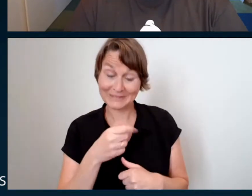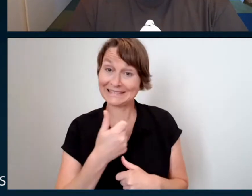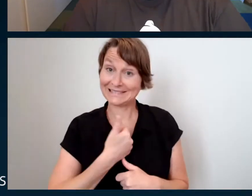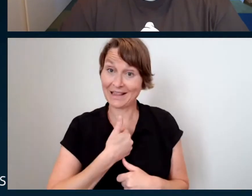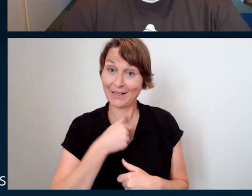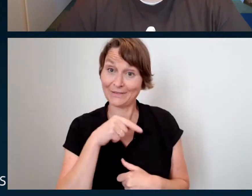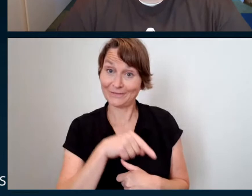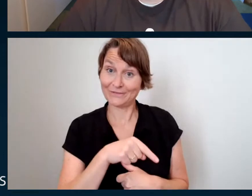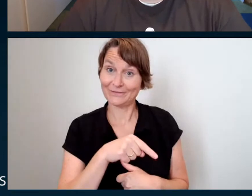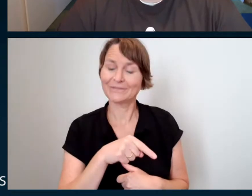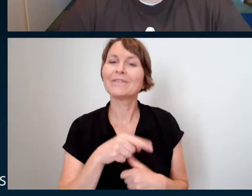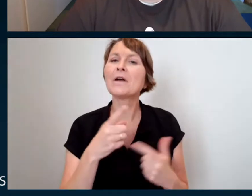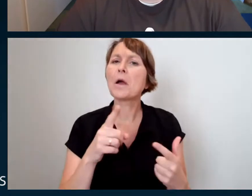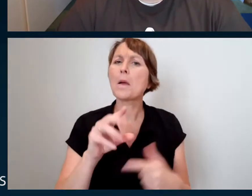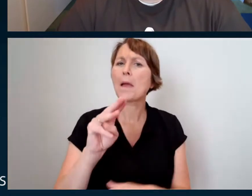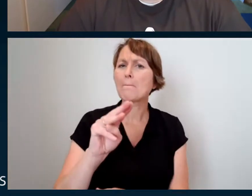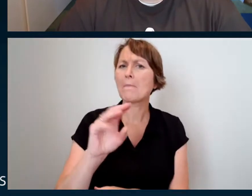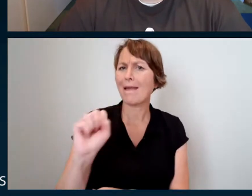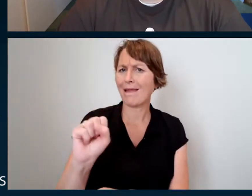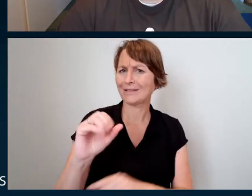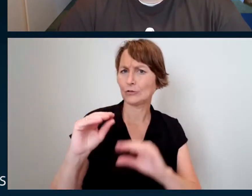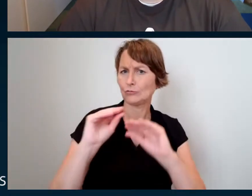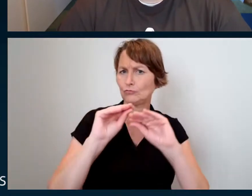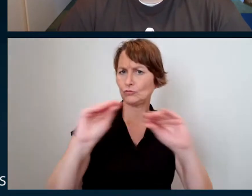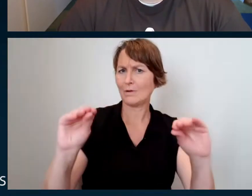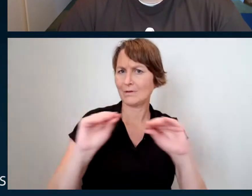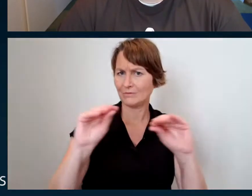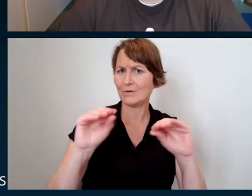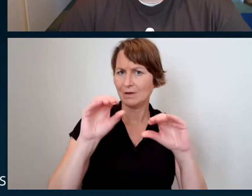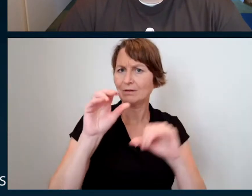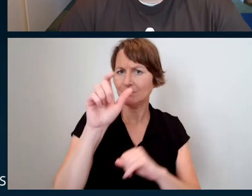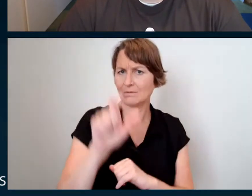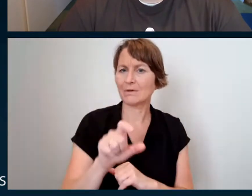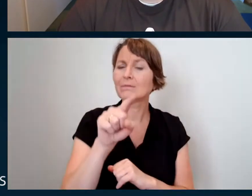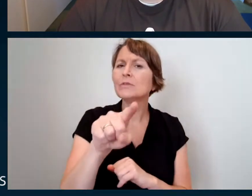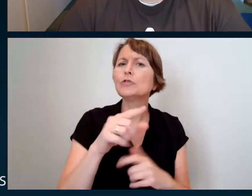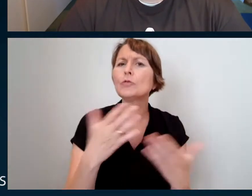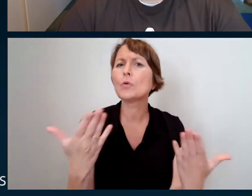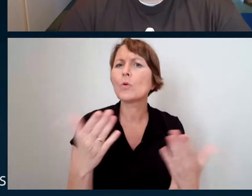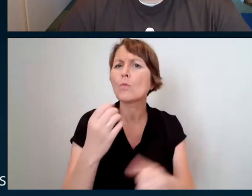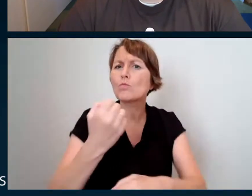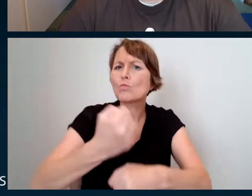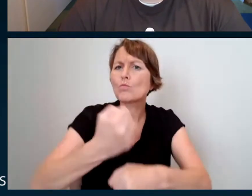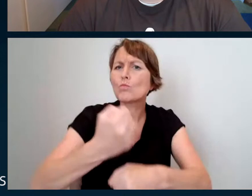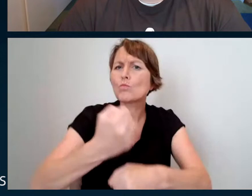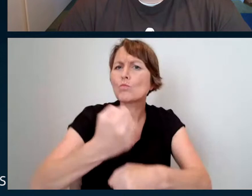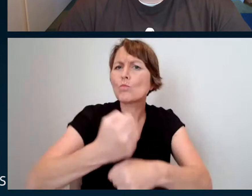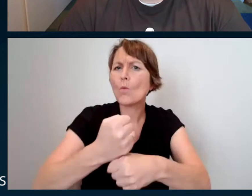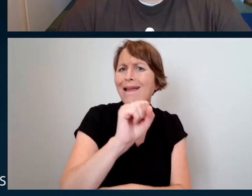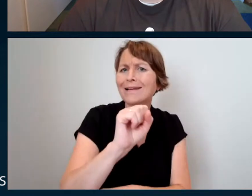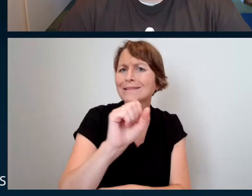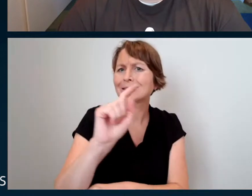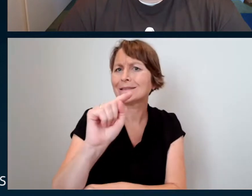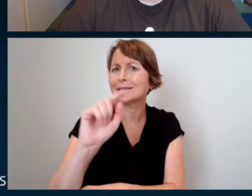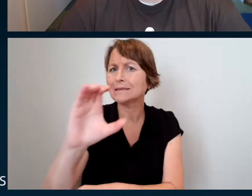MVP, working at SCCT as a consultant. Anything more to tell about you?